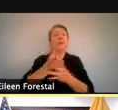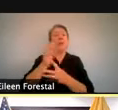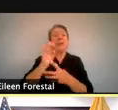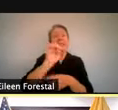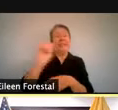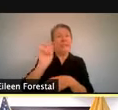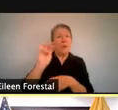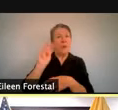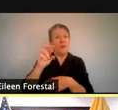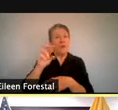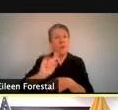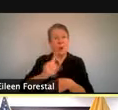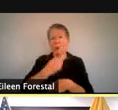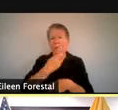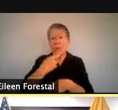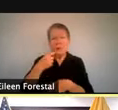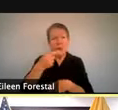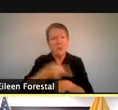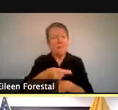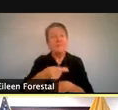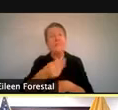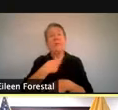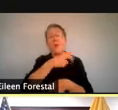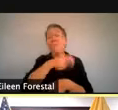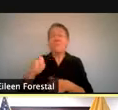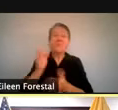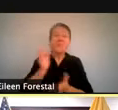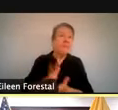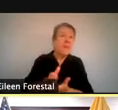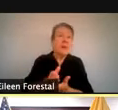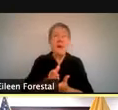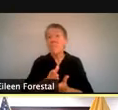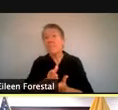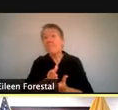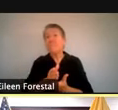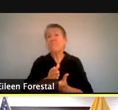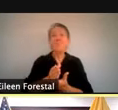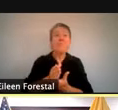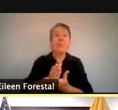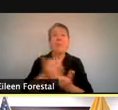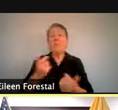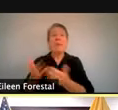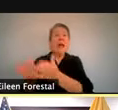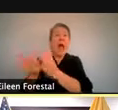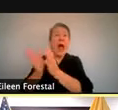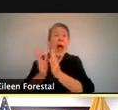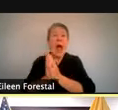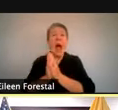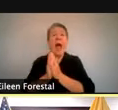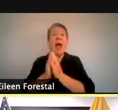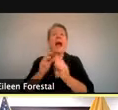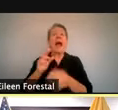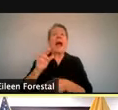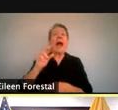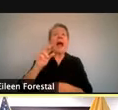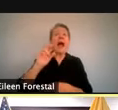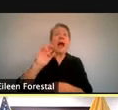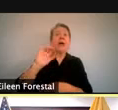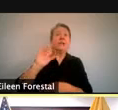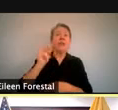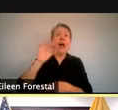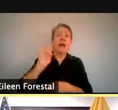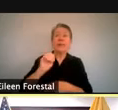in. I might invite the extraordinary mayor, Janice Mironoff, to join me for a bite. And they wanted me to say they relied